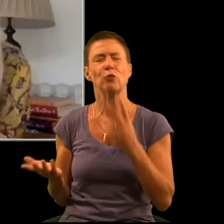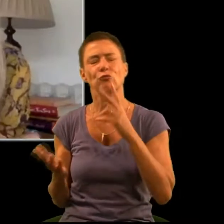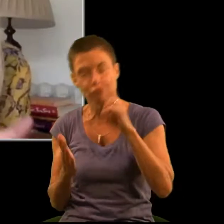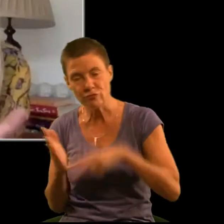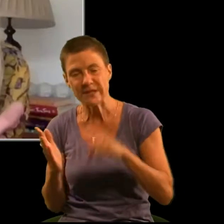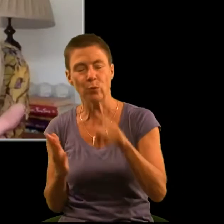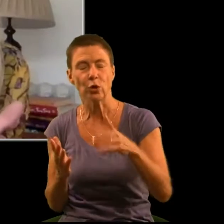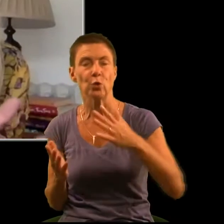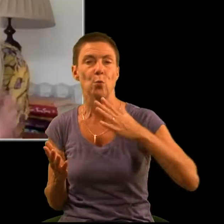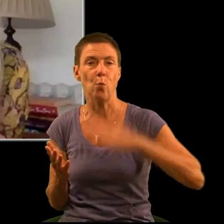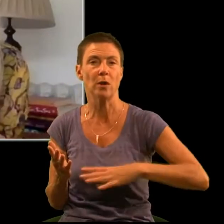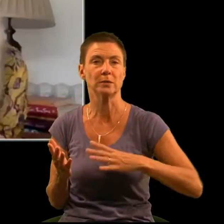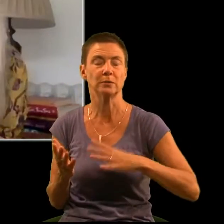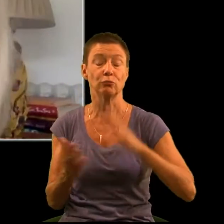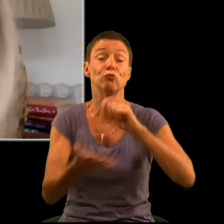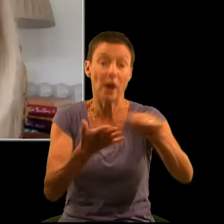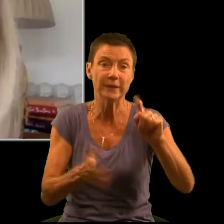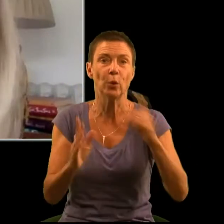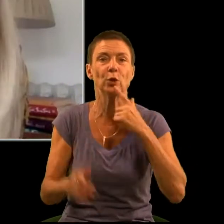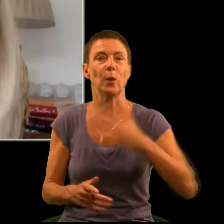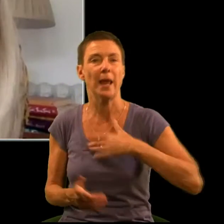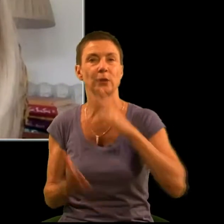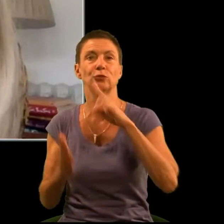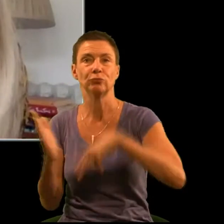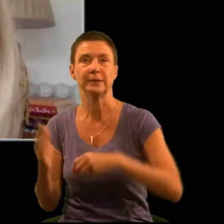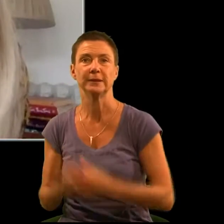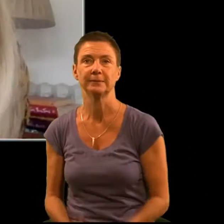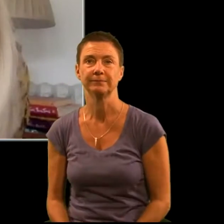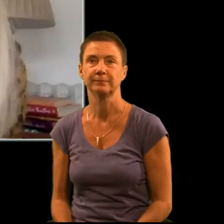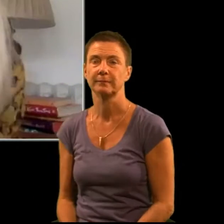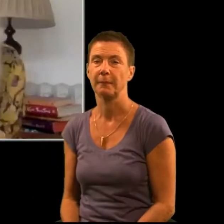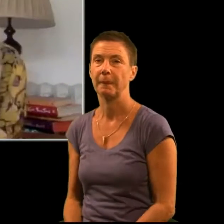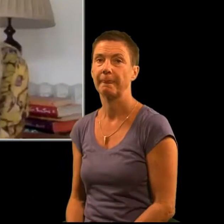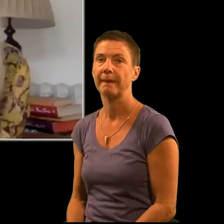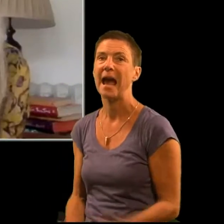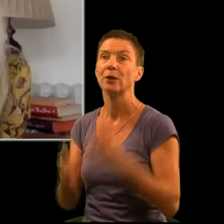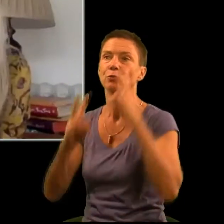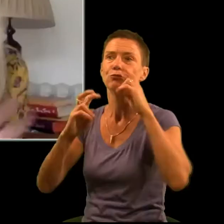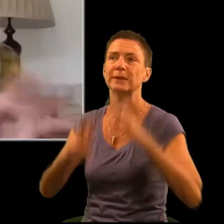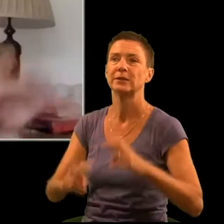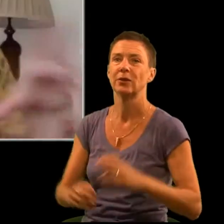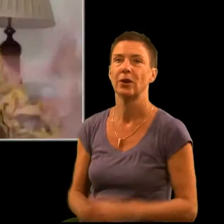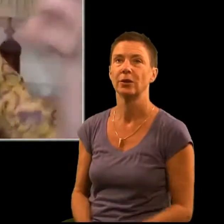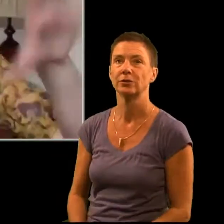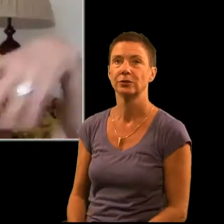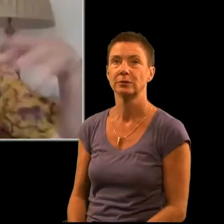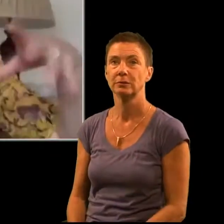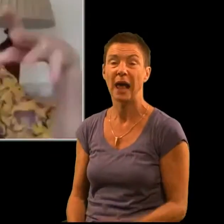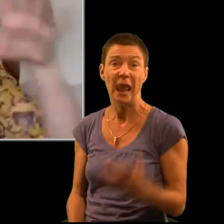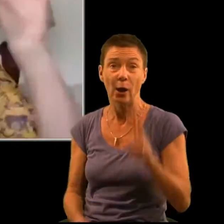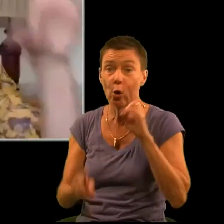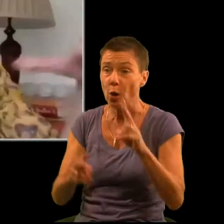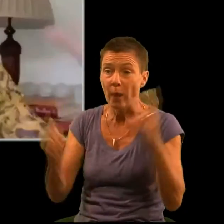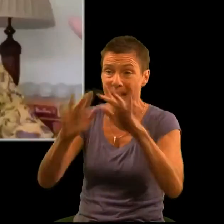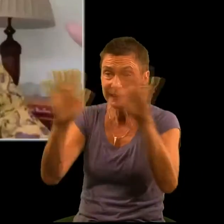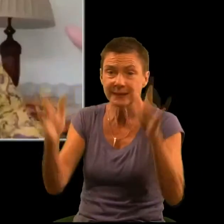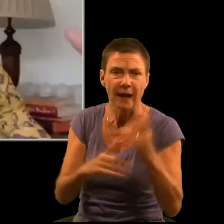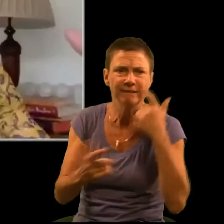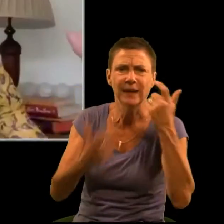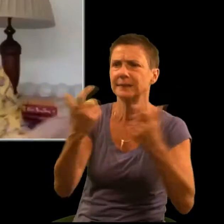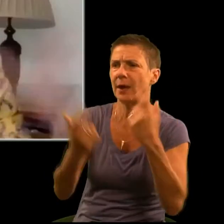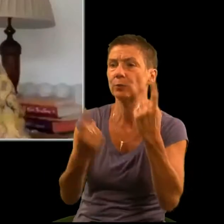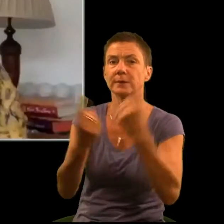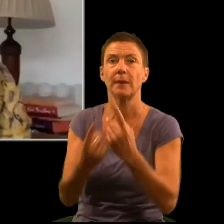And research is the other thing, which sounds so posh, research. But go on the internet and find out about